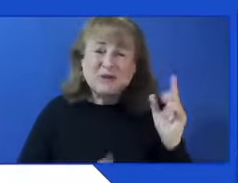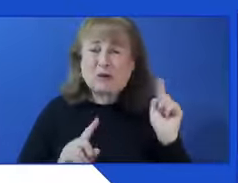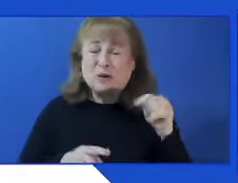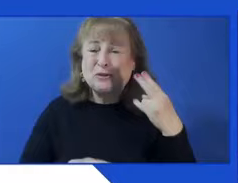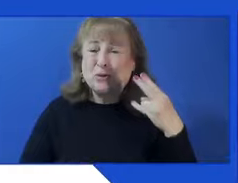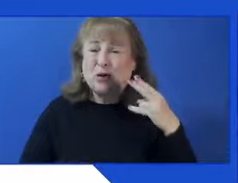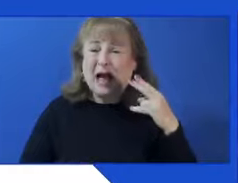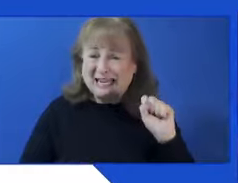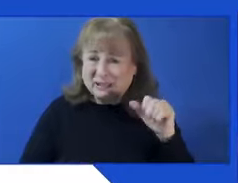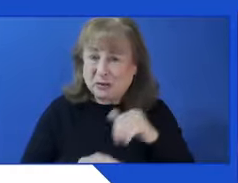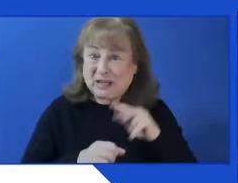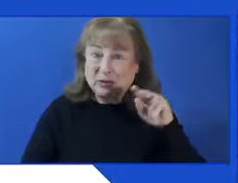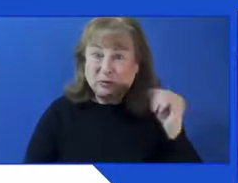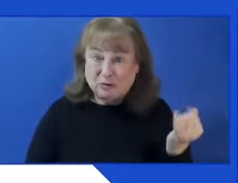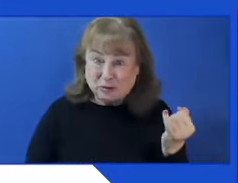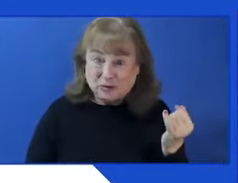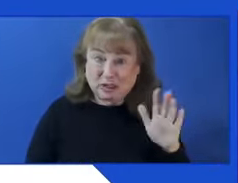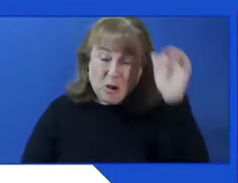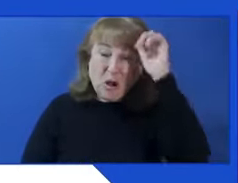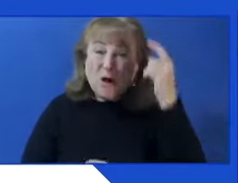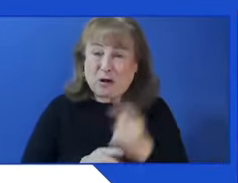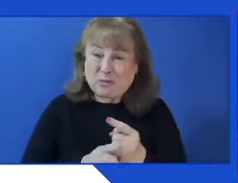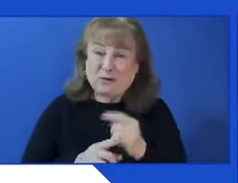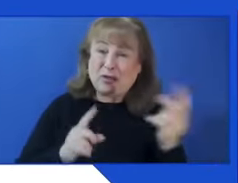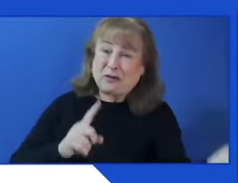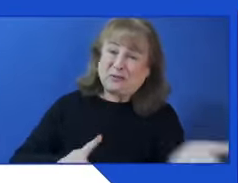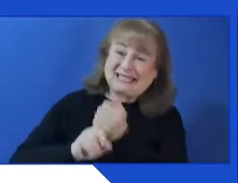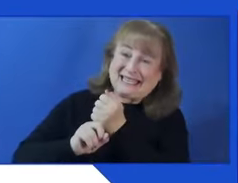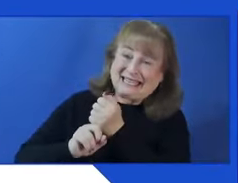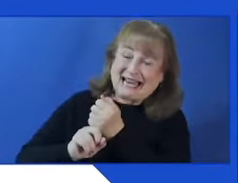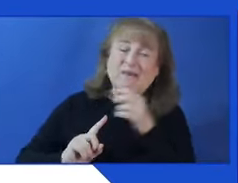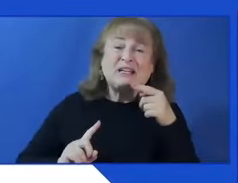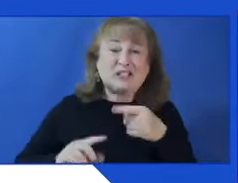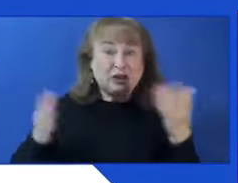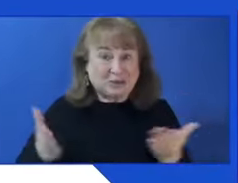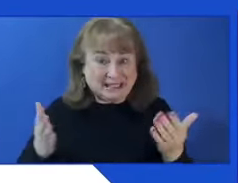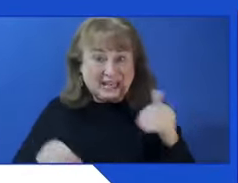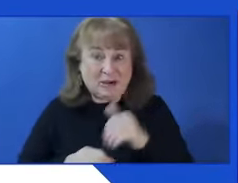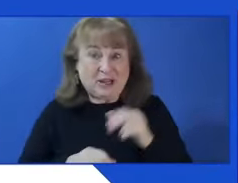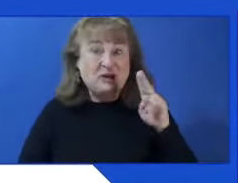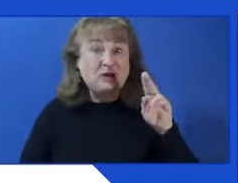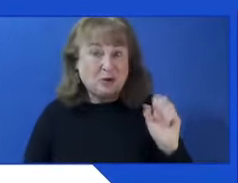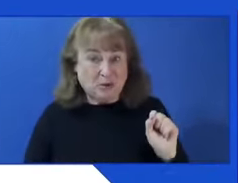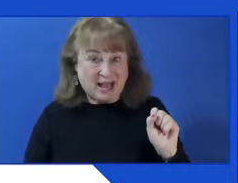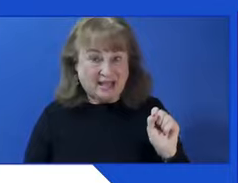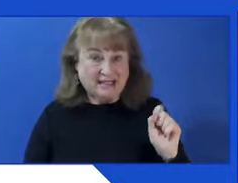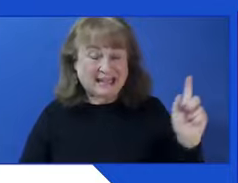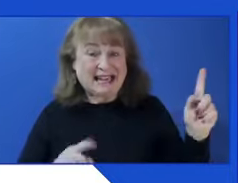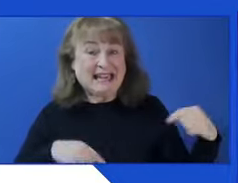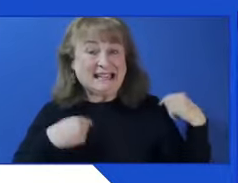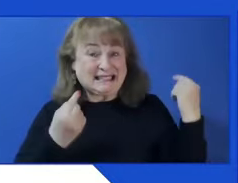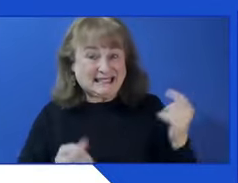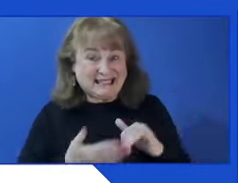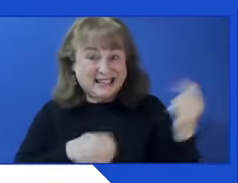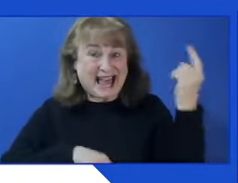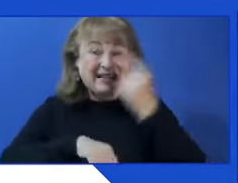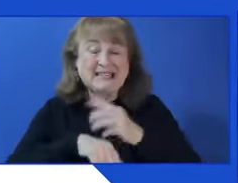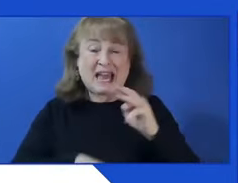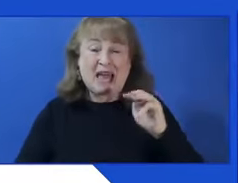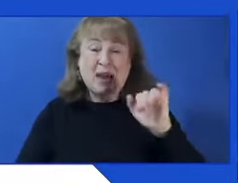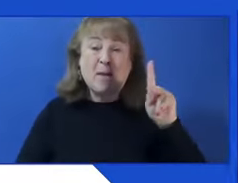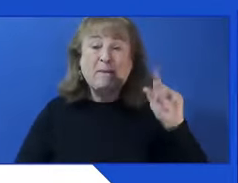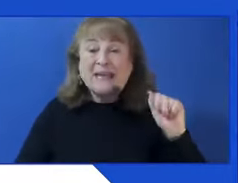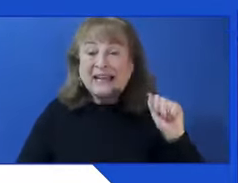New Jersey. When her brother Adan was kidnapped, she was here in the U.S. Since that day, Mika and her